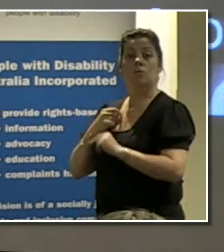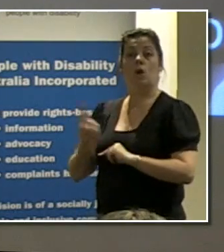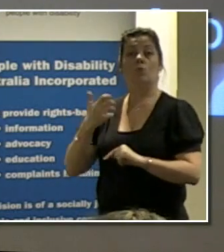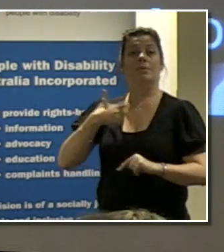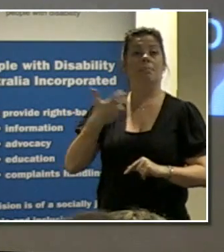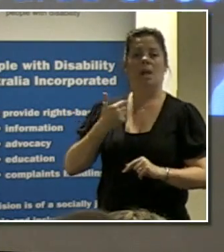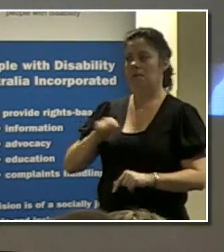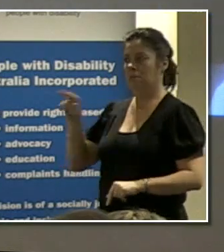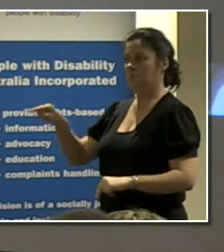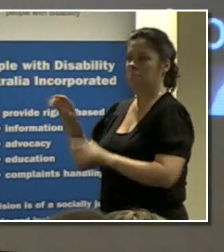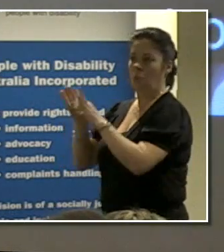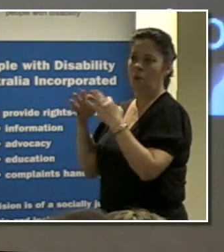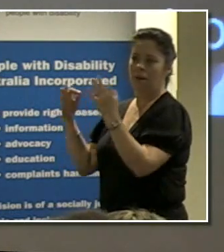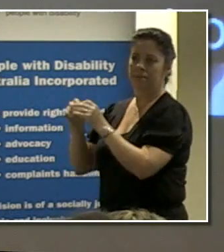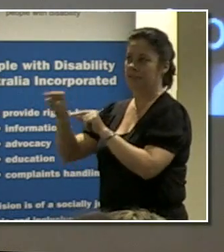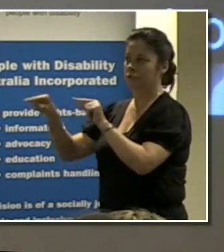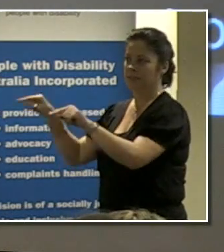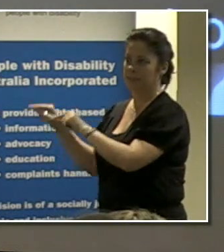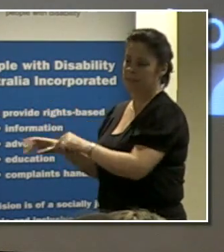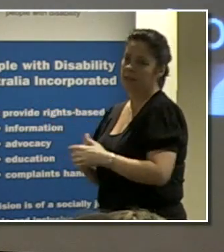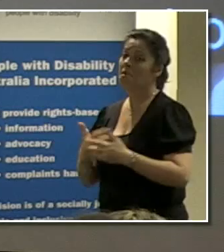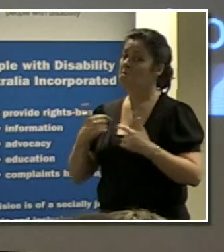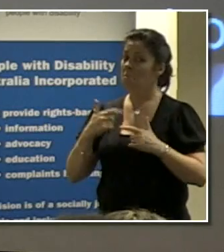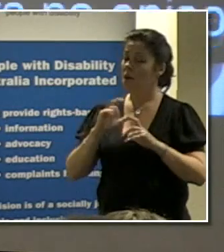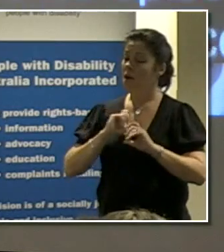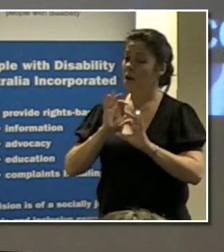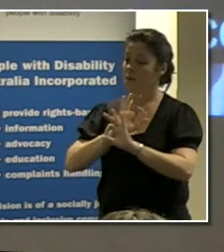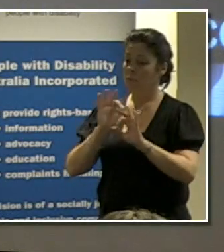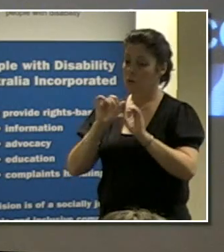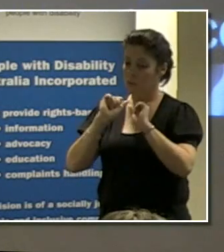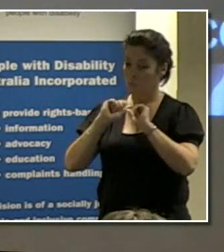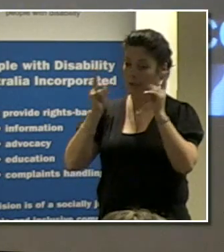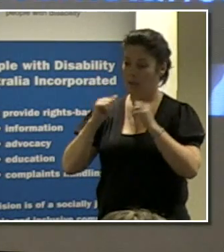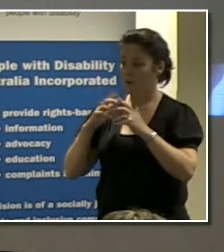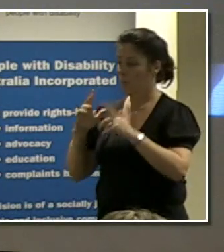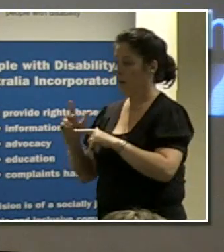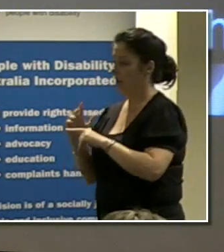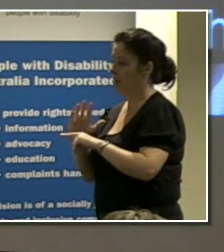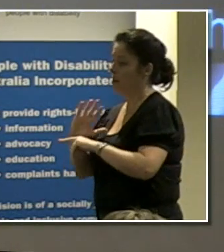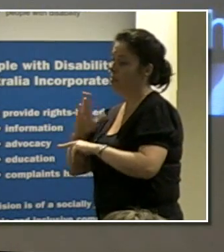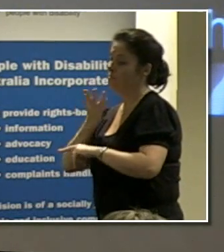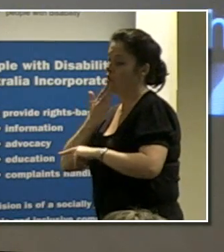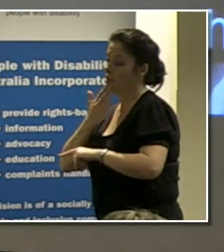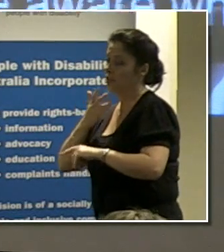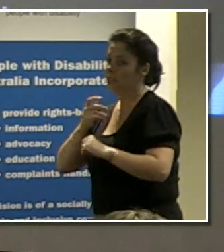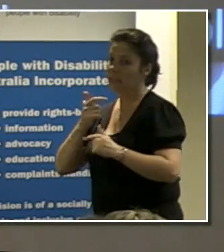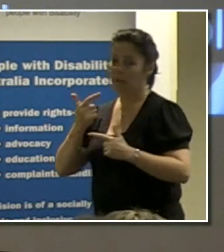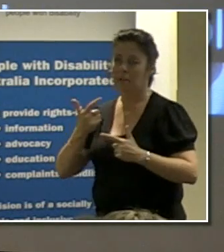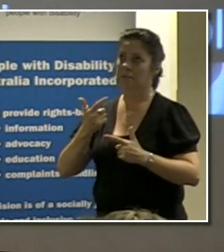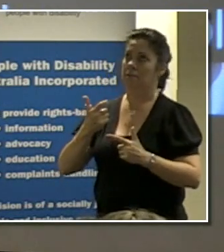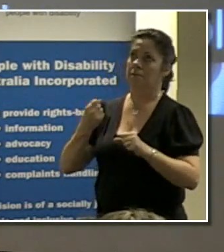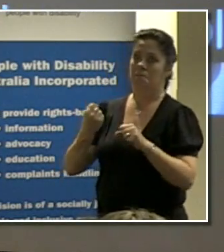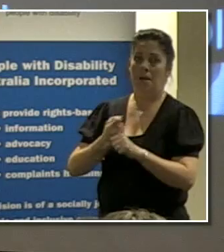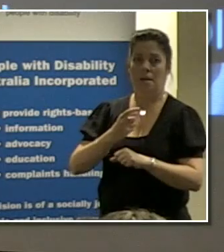episodes or no circumstances of which I would be aware where pricing has driven people to make